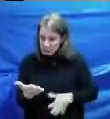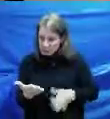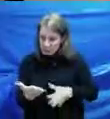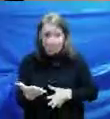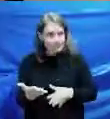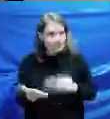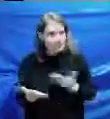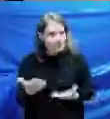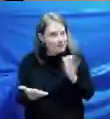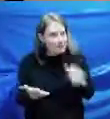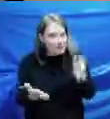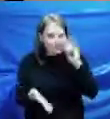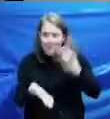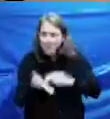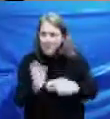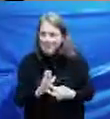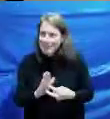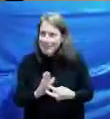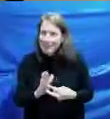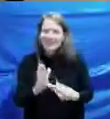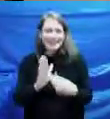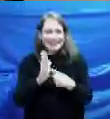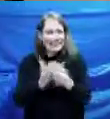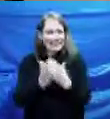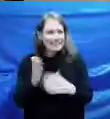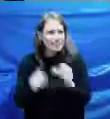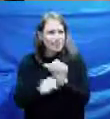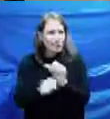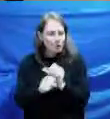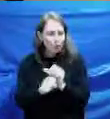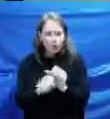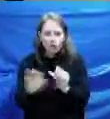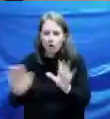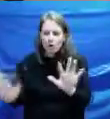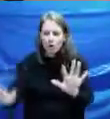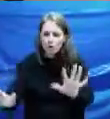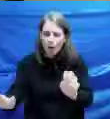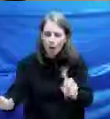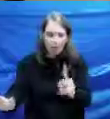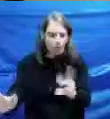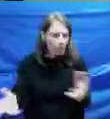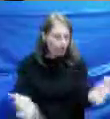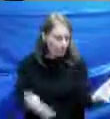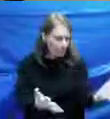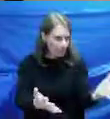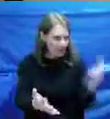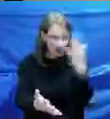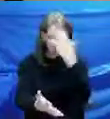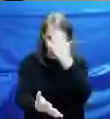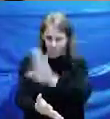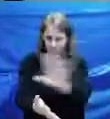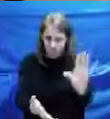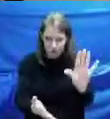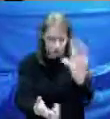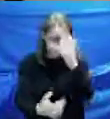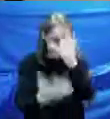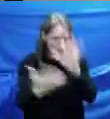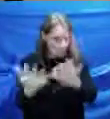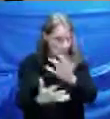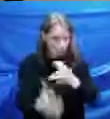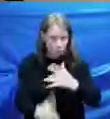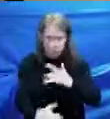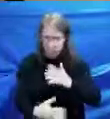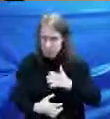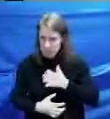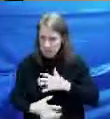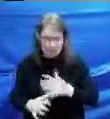work to say, okay, wait, we're all confused. Right. Let's pause, let's slow down, to allow that confusion. But I think it's worth the confusion